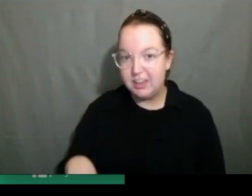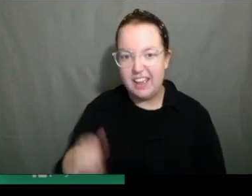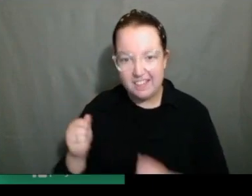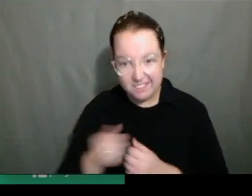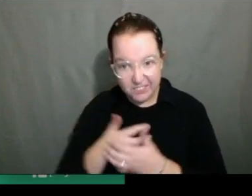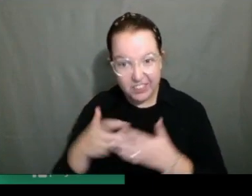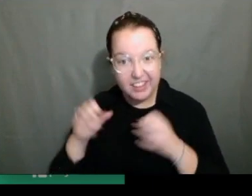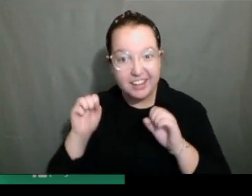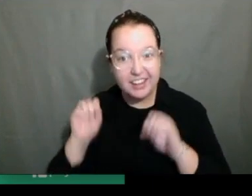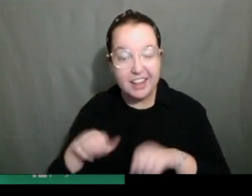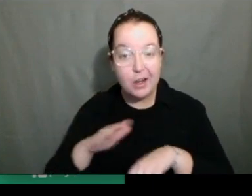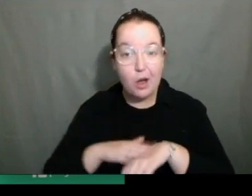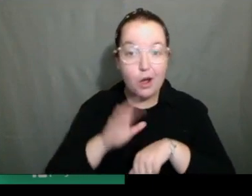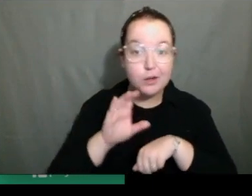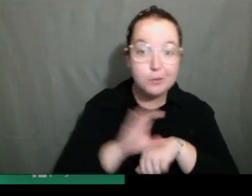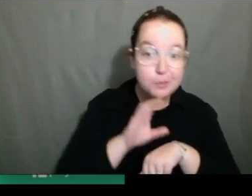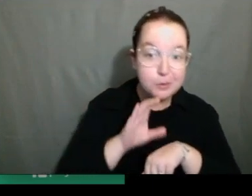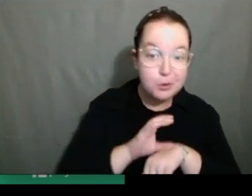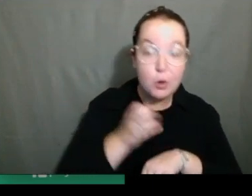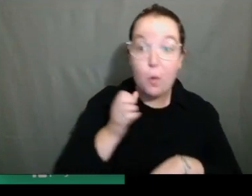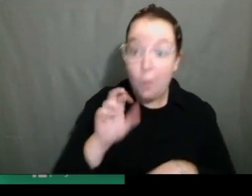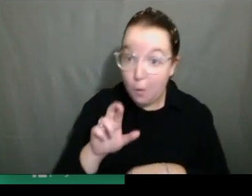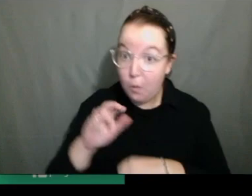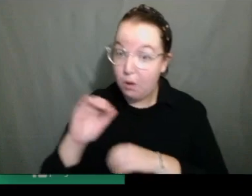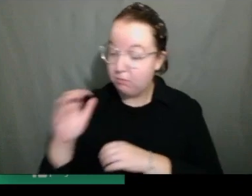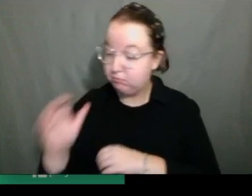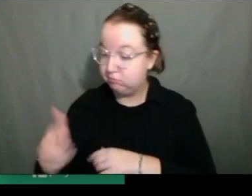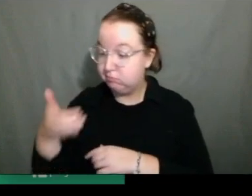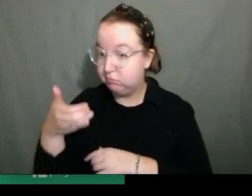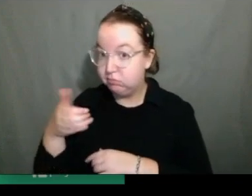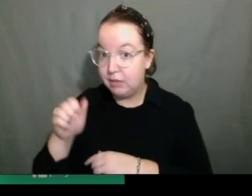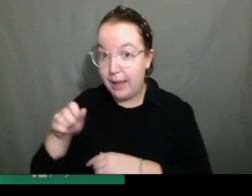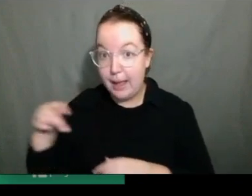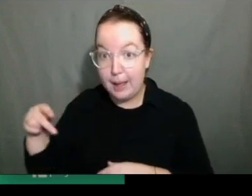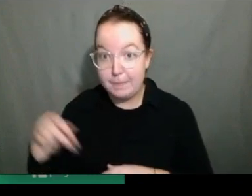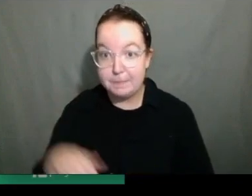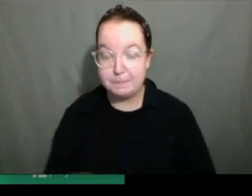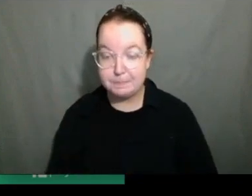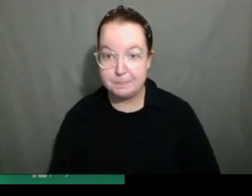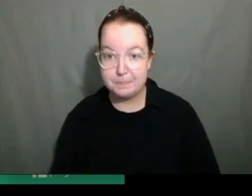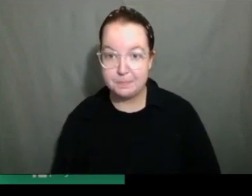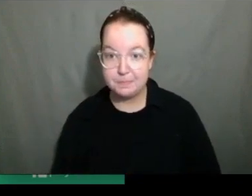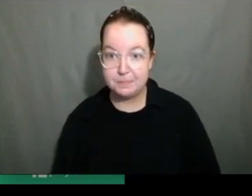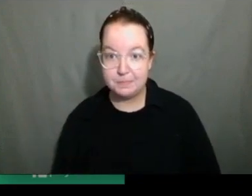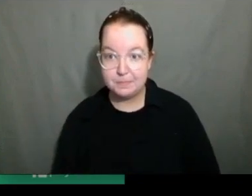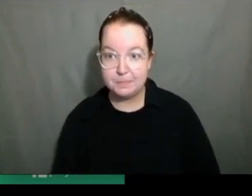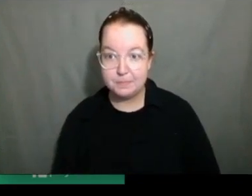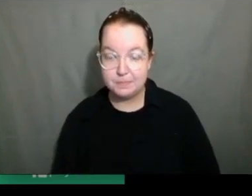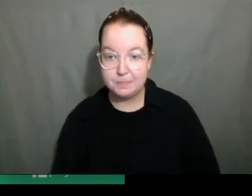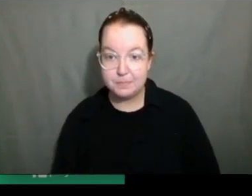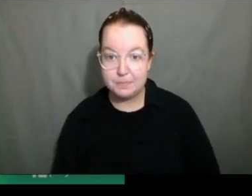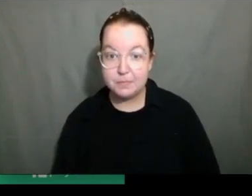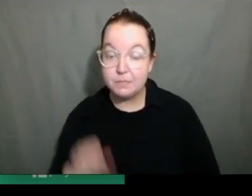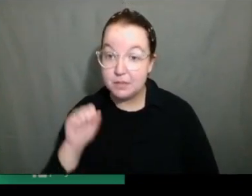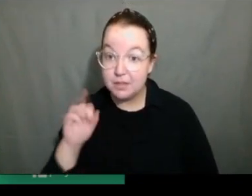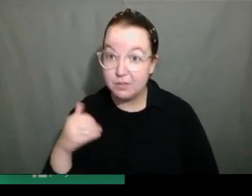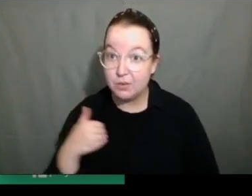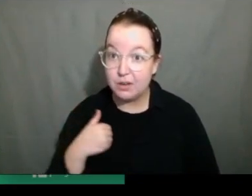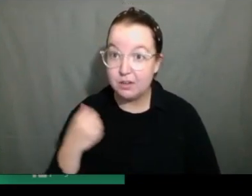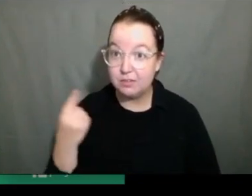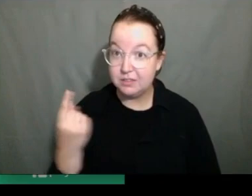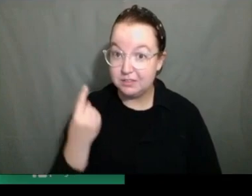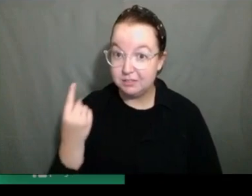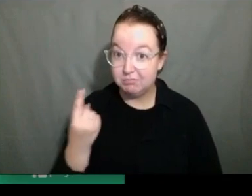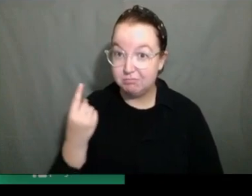access both from the app or from your computer. So if you do have a smartphone, I would encourage you to download it